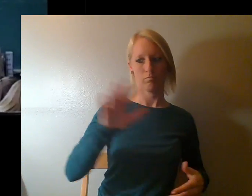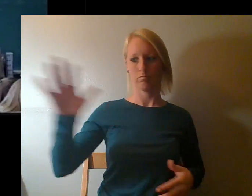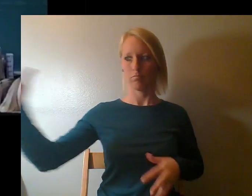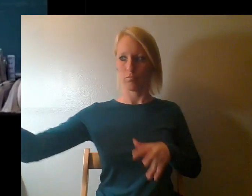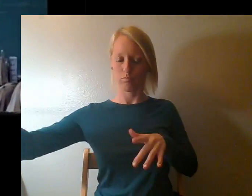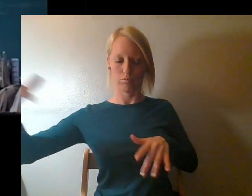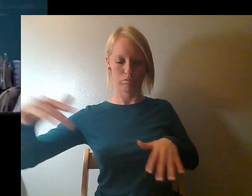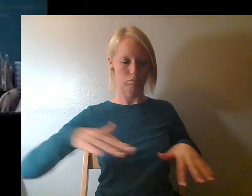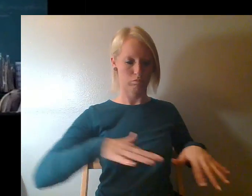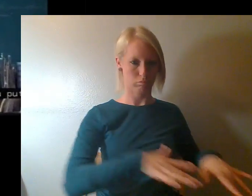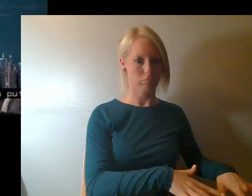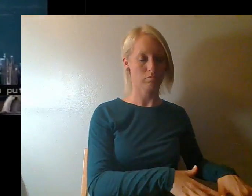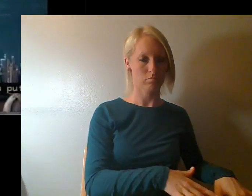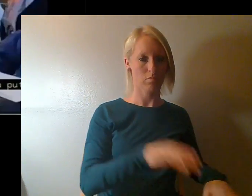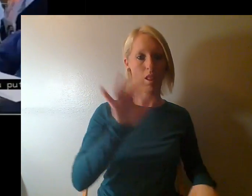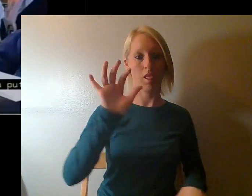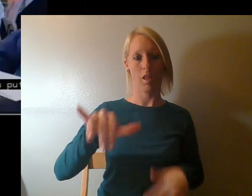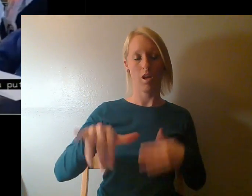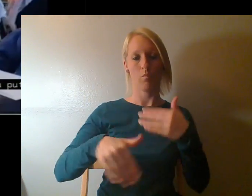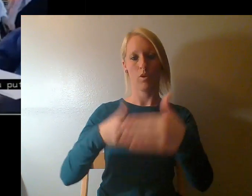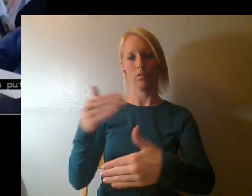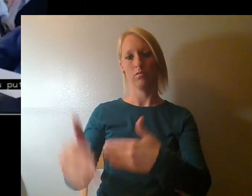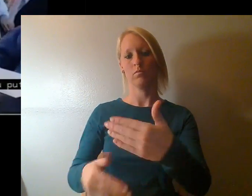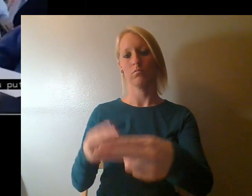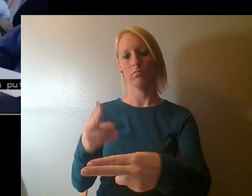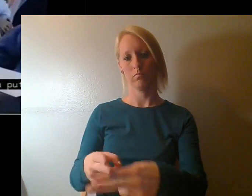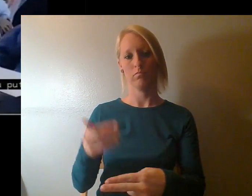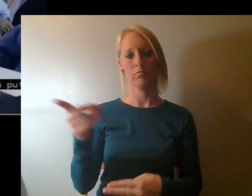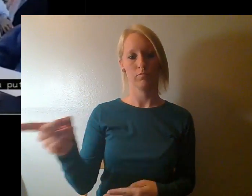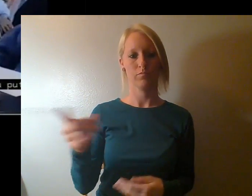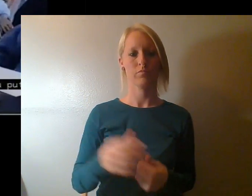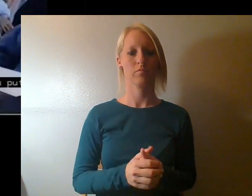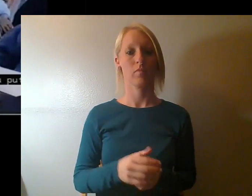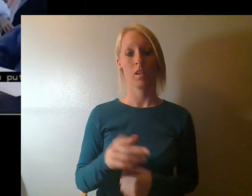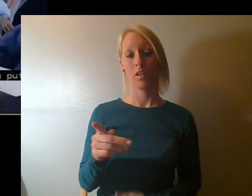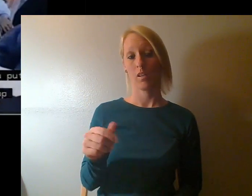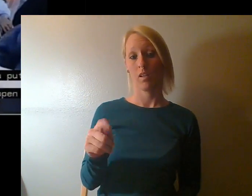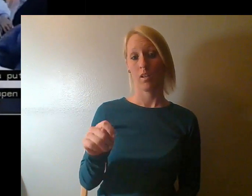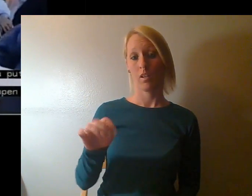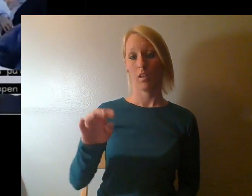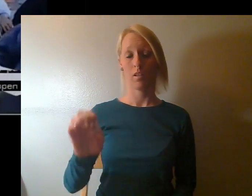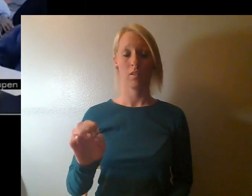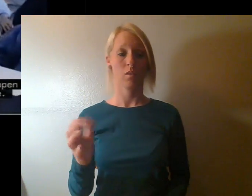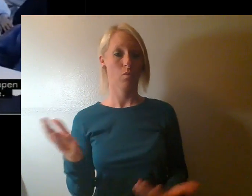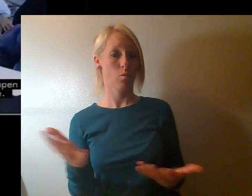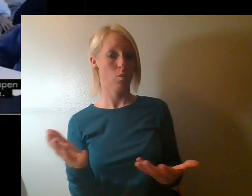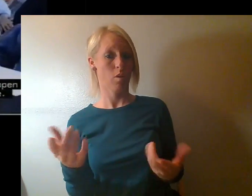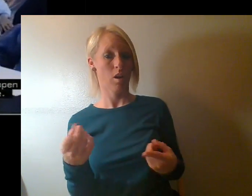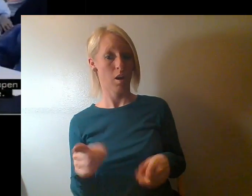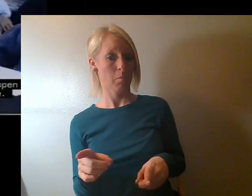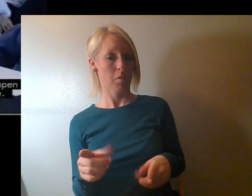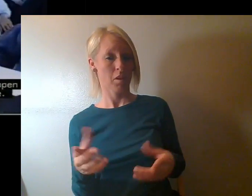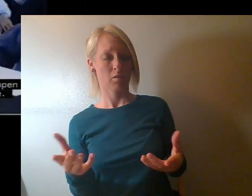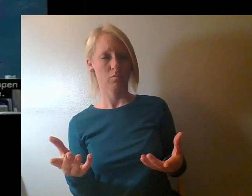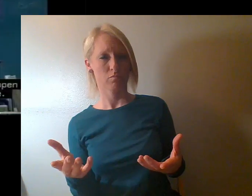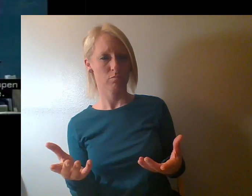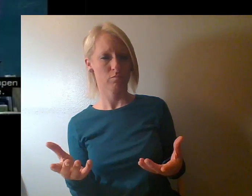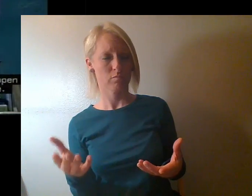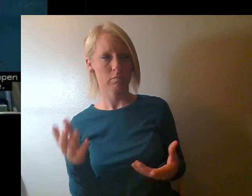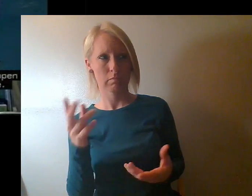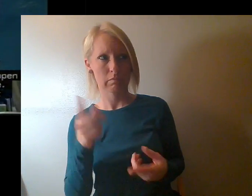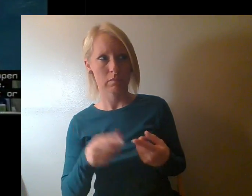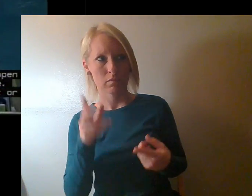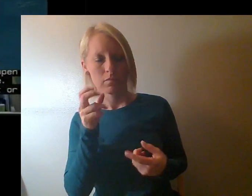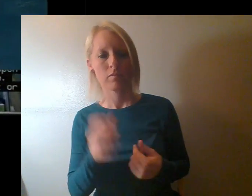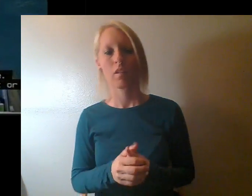Katie. What would happen if you put that whole thing in? Okay, let's see what would happen if we add a little bit more. Okay, is it better